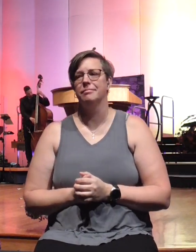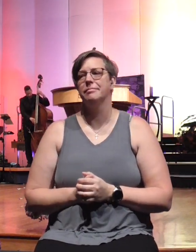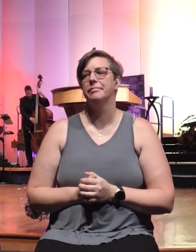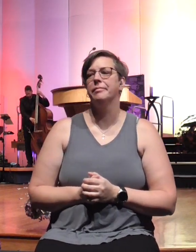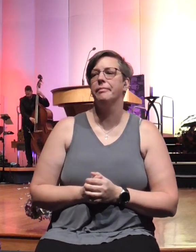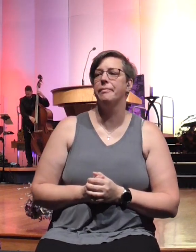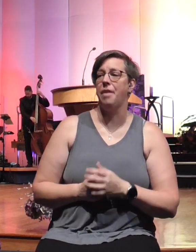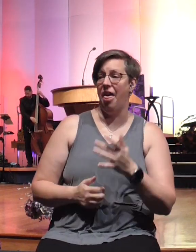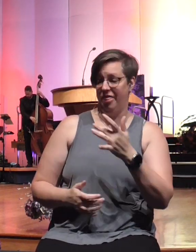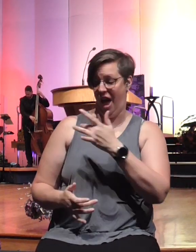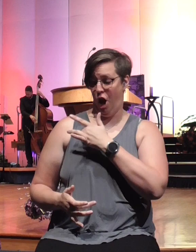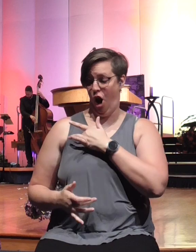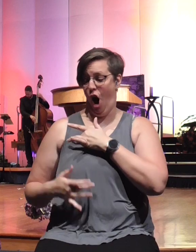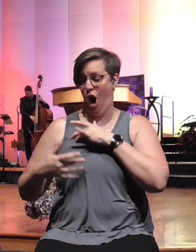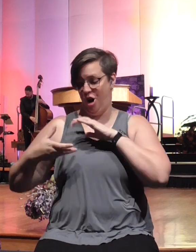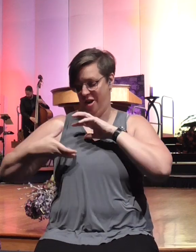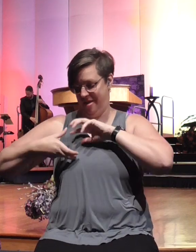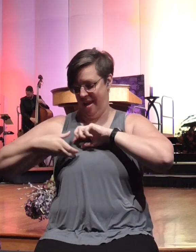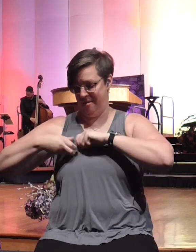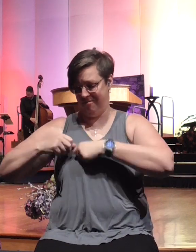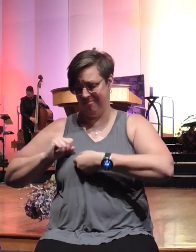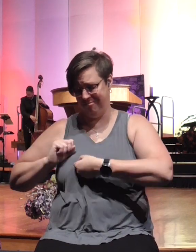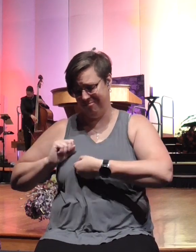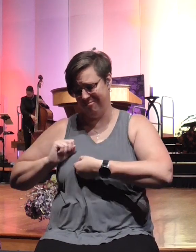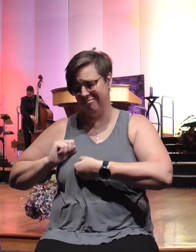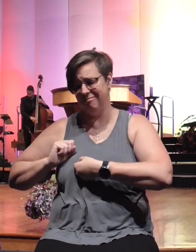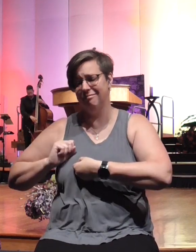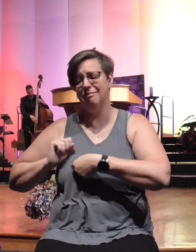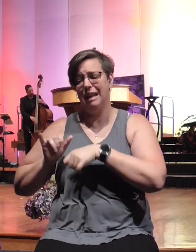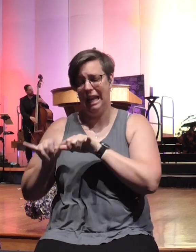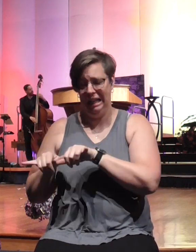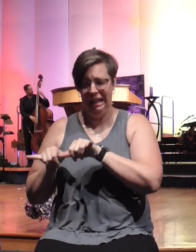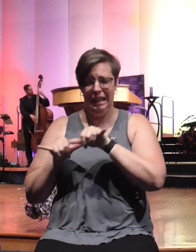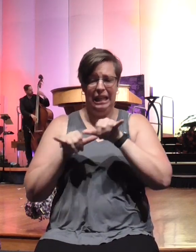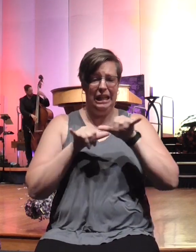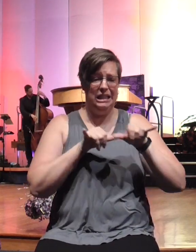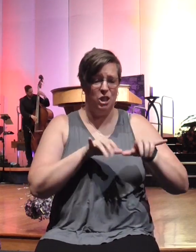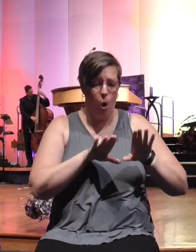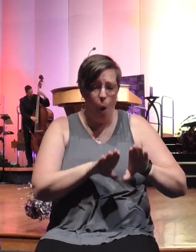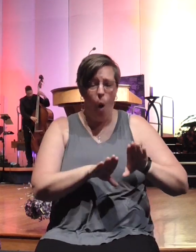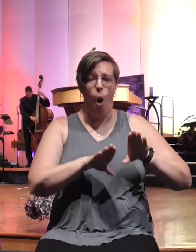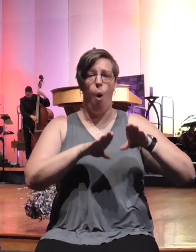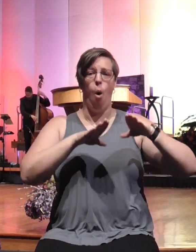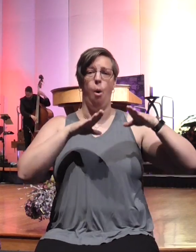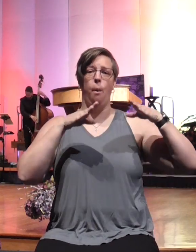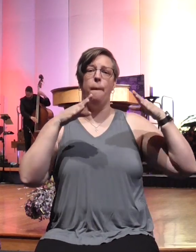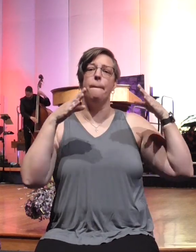For the heart that breaks is just